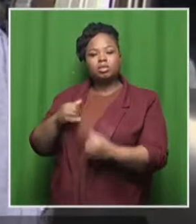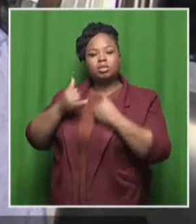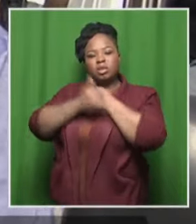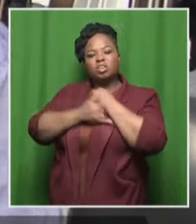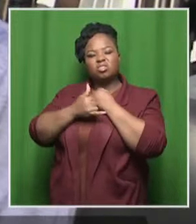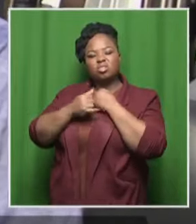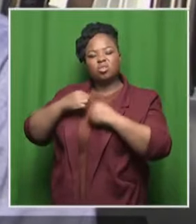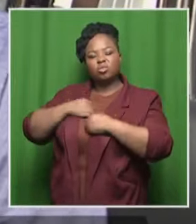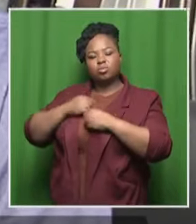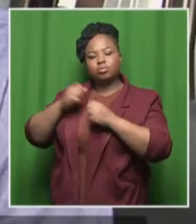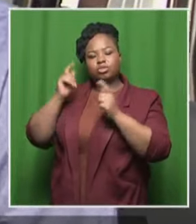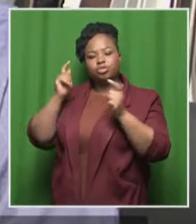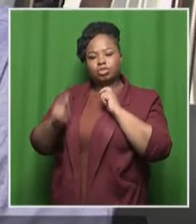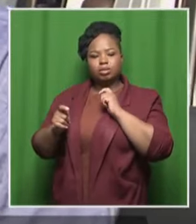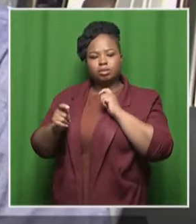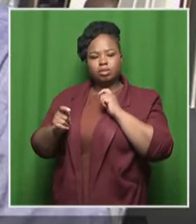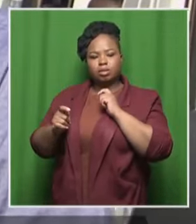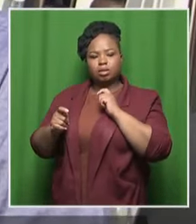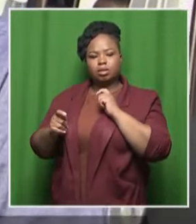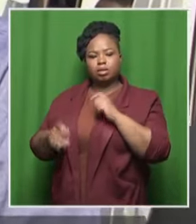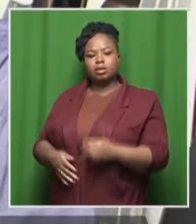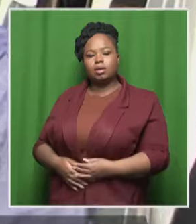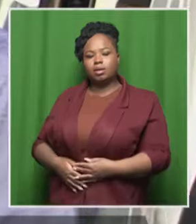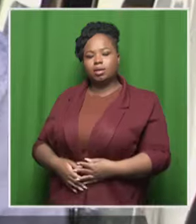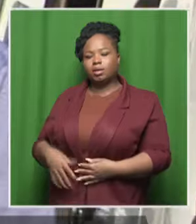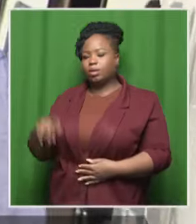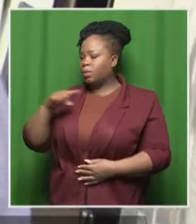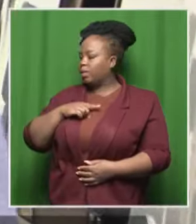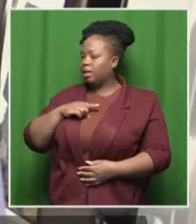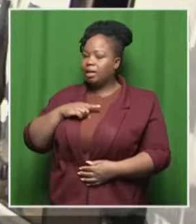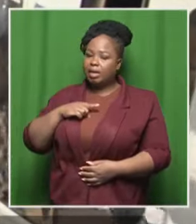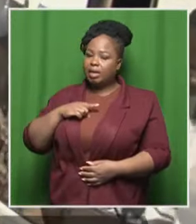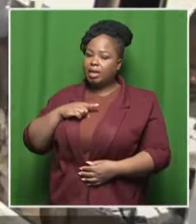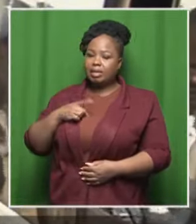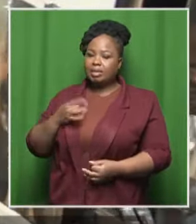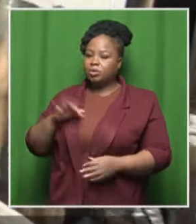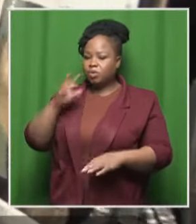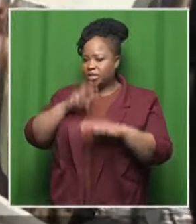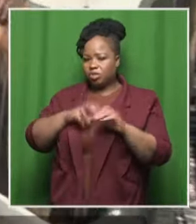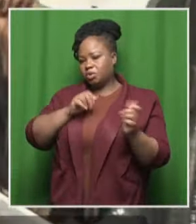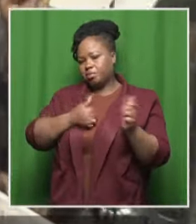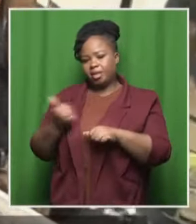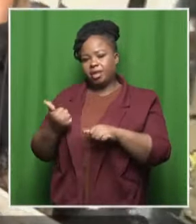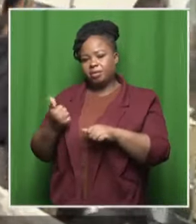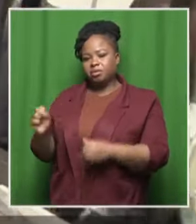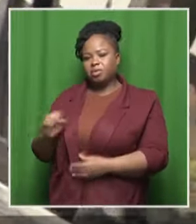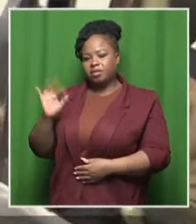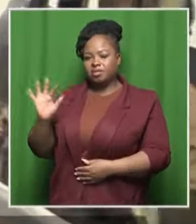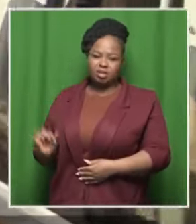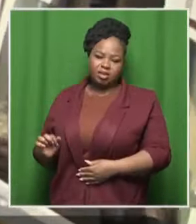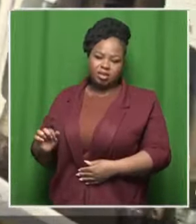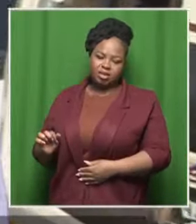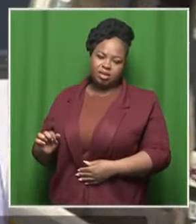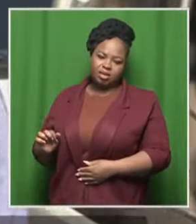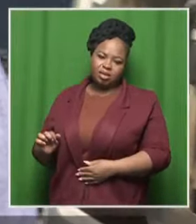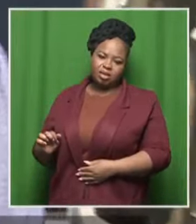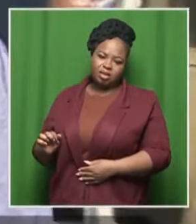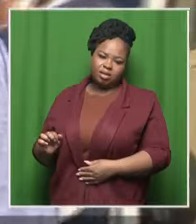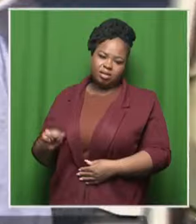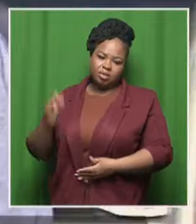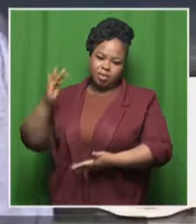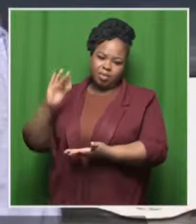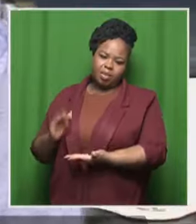get good things. We may no longer coming to South Africa as like we are coming. We will reduce